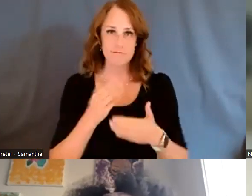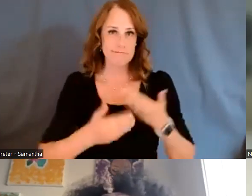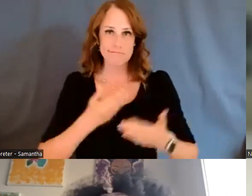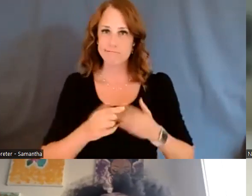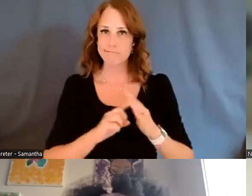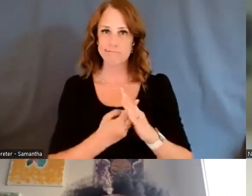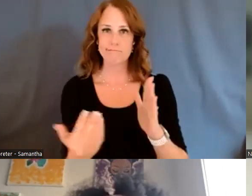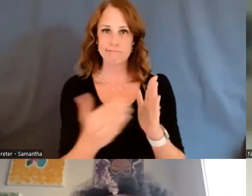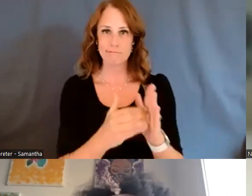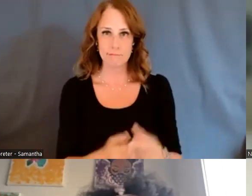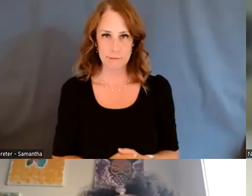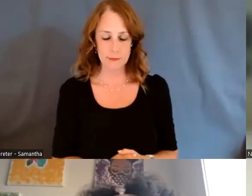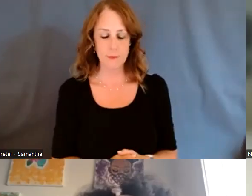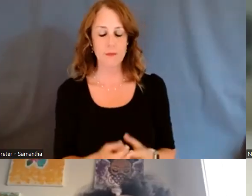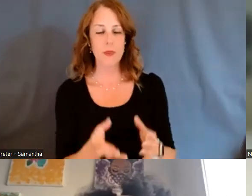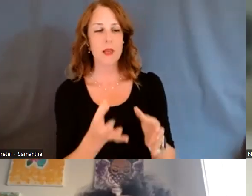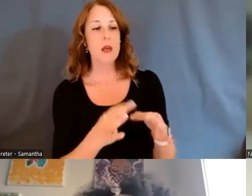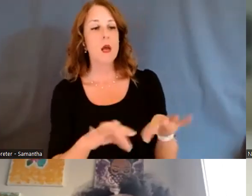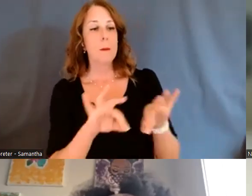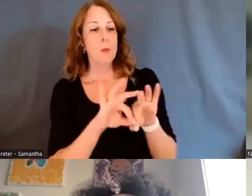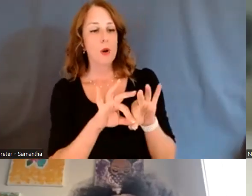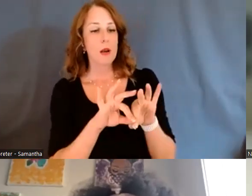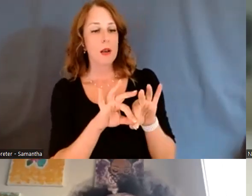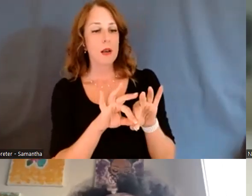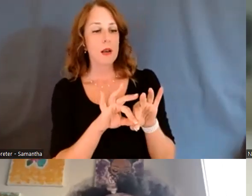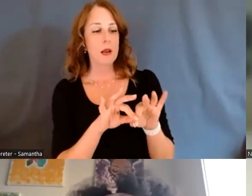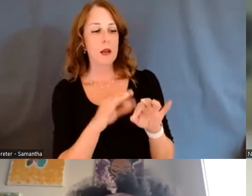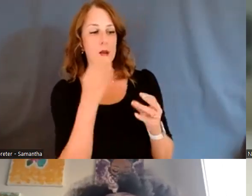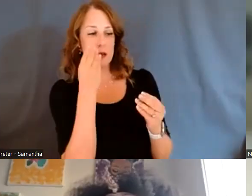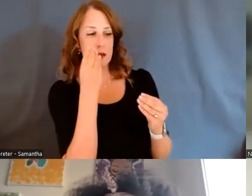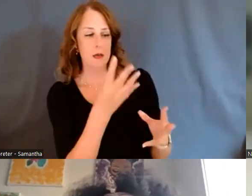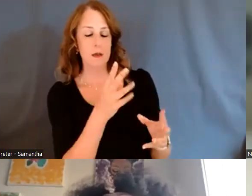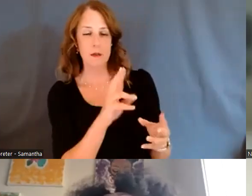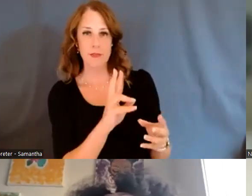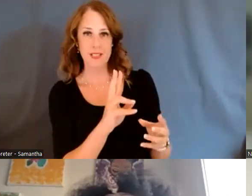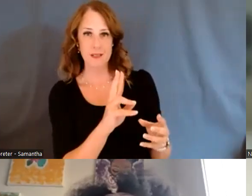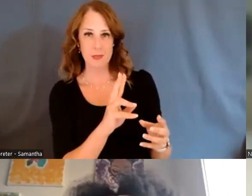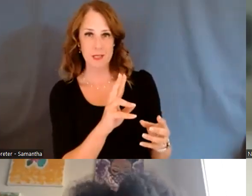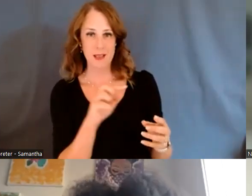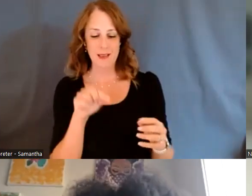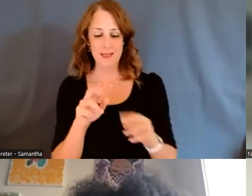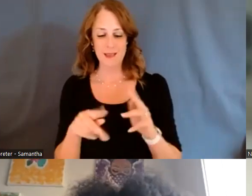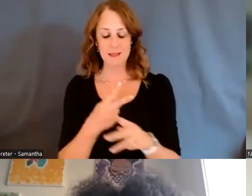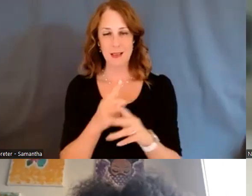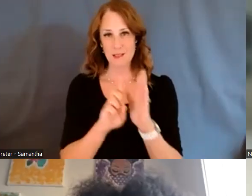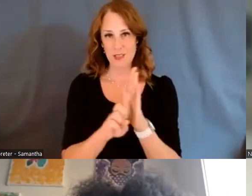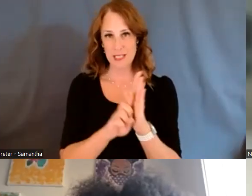It's important for the victims to know the reality of these